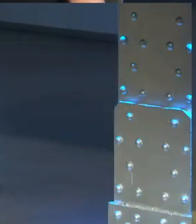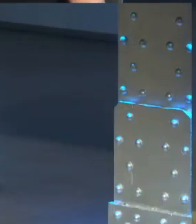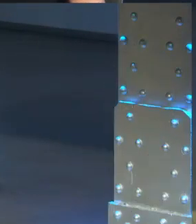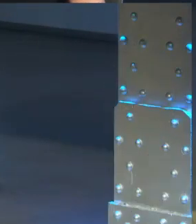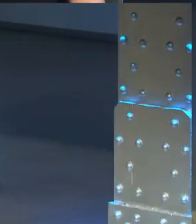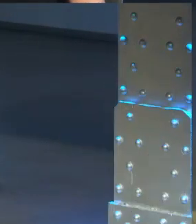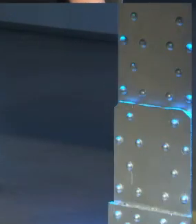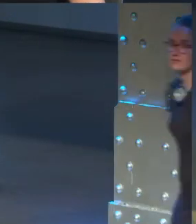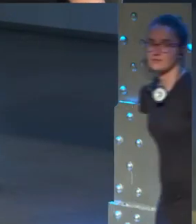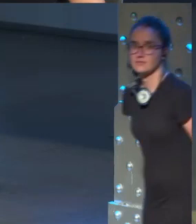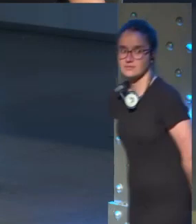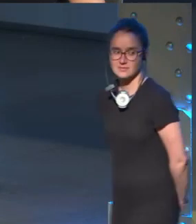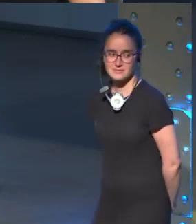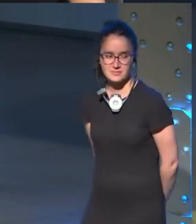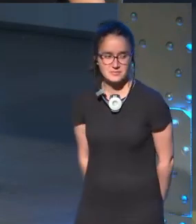Well,